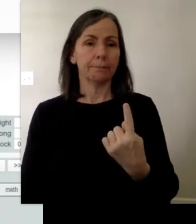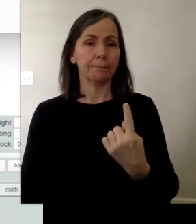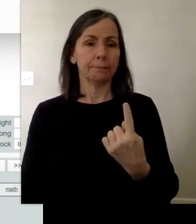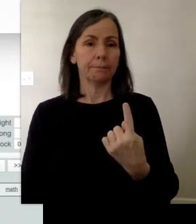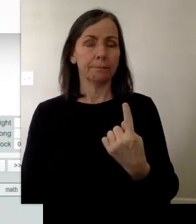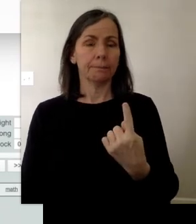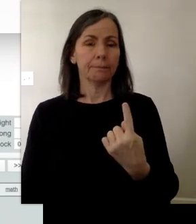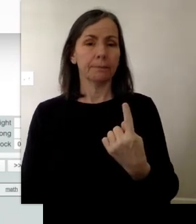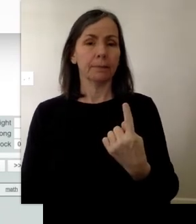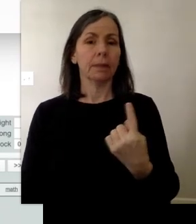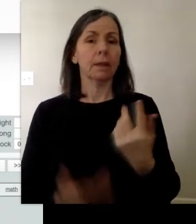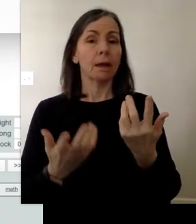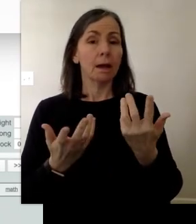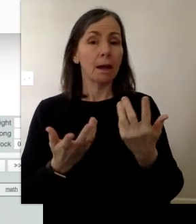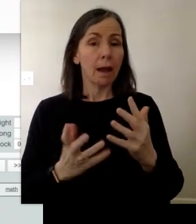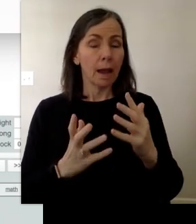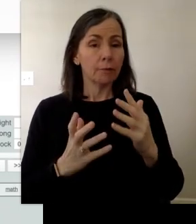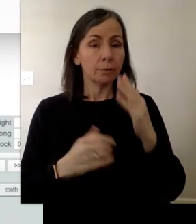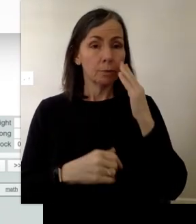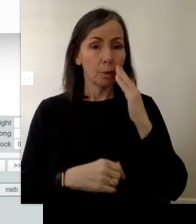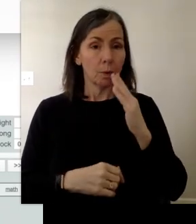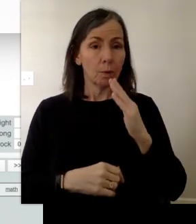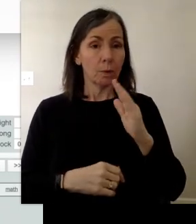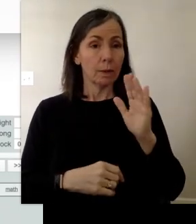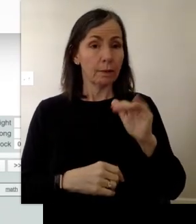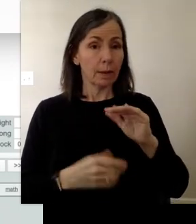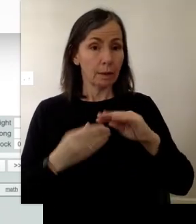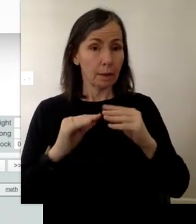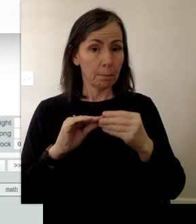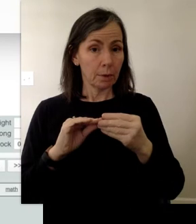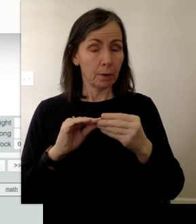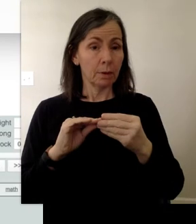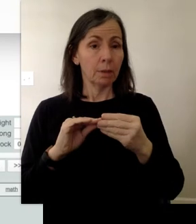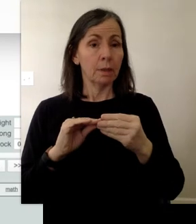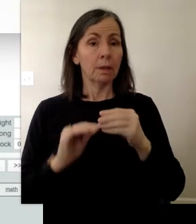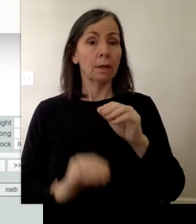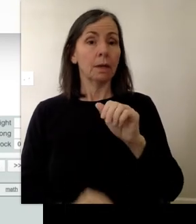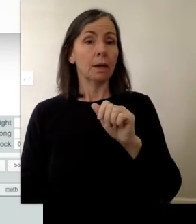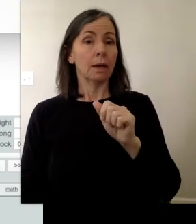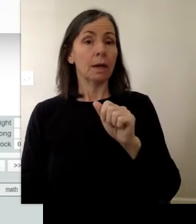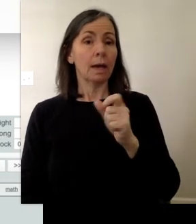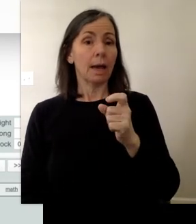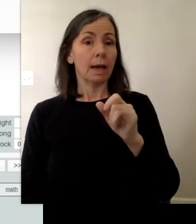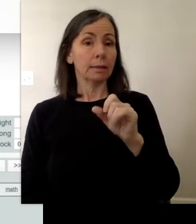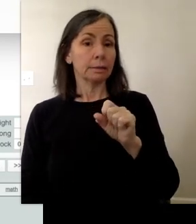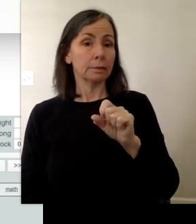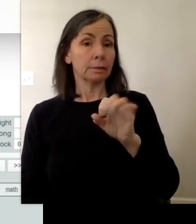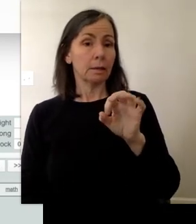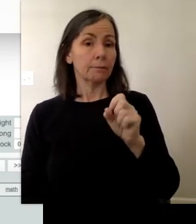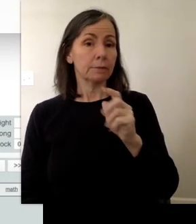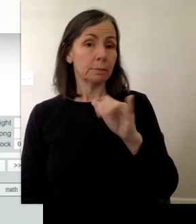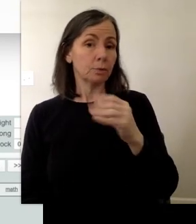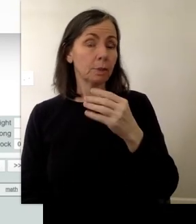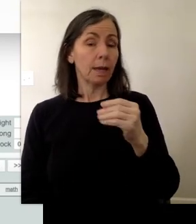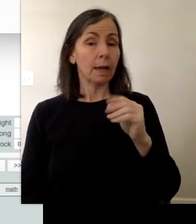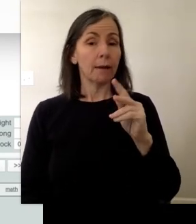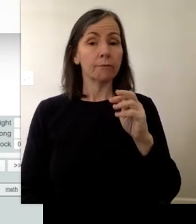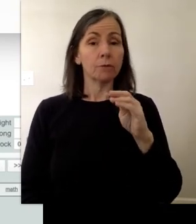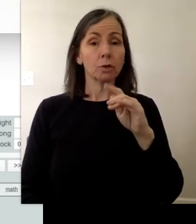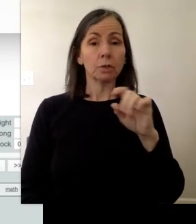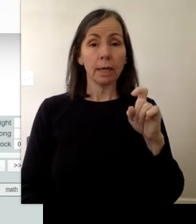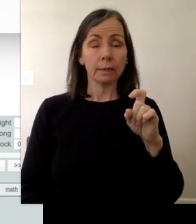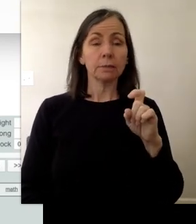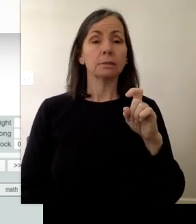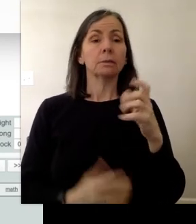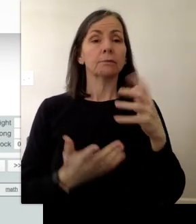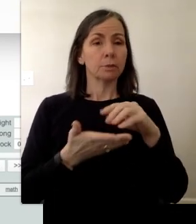After you find the axis of symmetry and the vertex, you want to click OK in the bottom here. After you click OK, if you